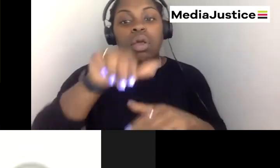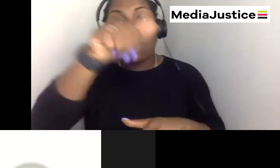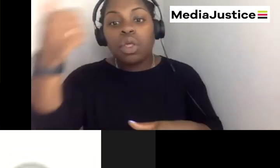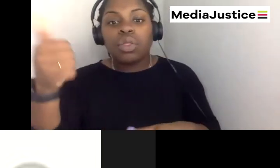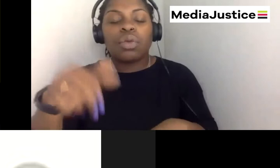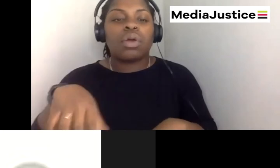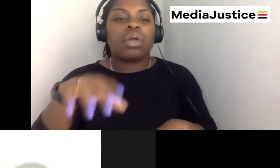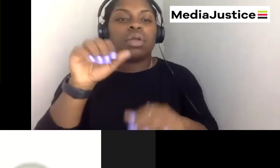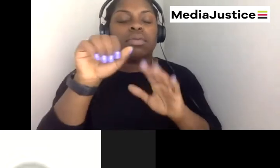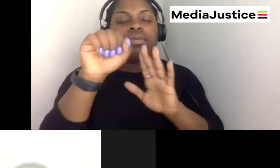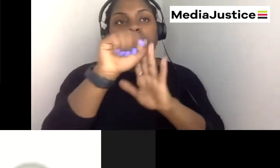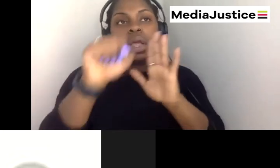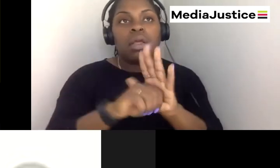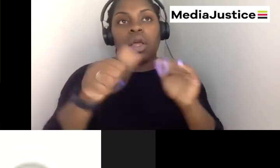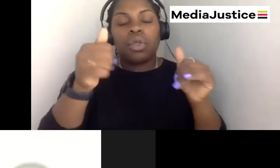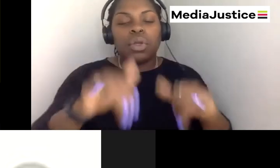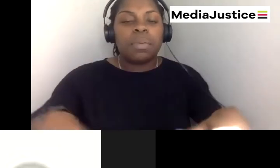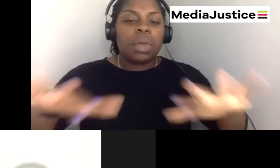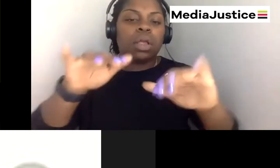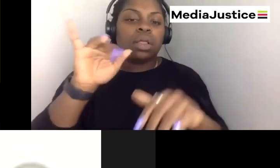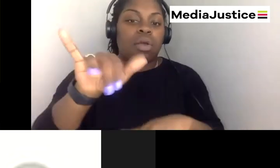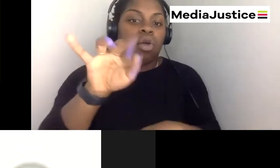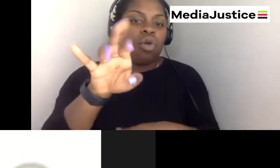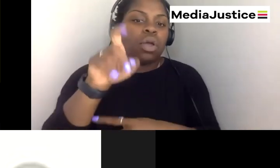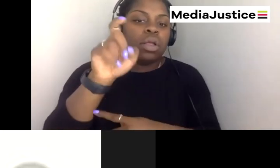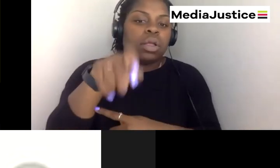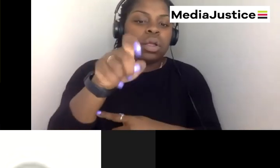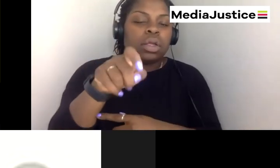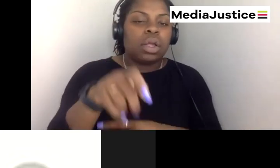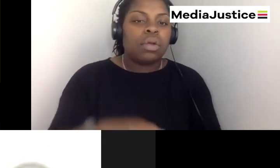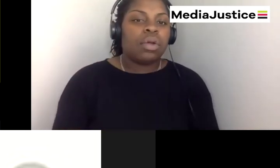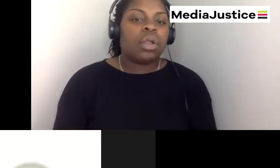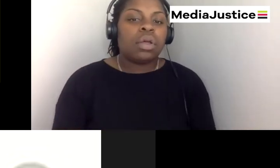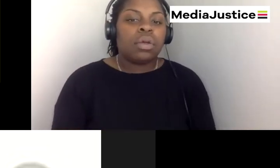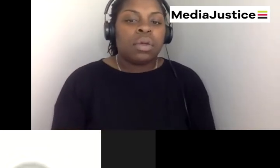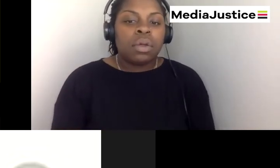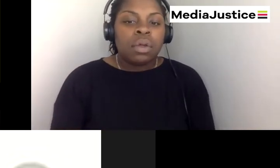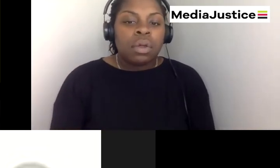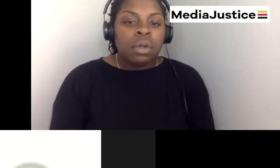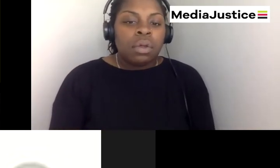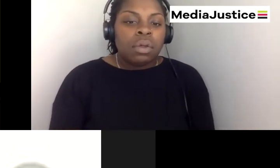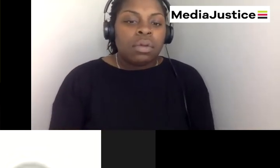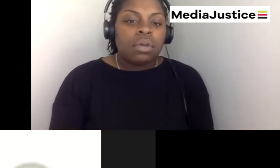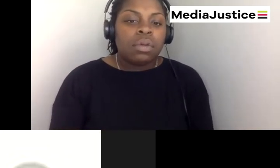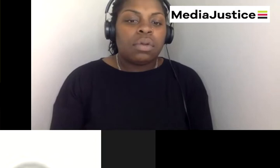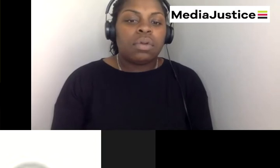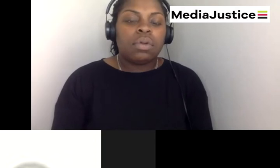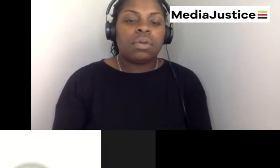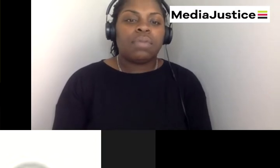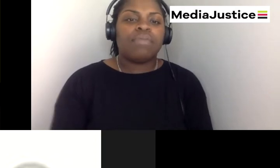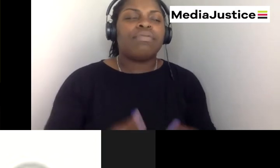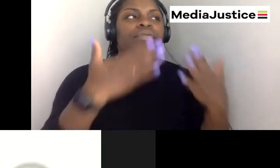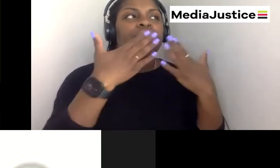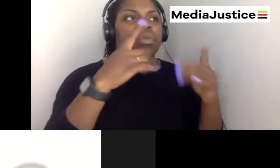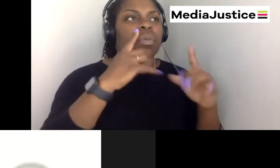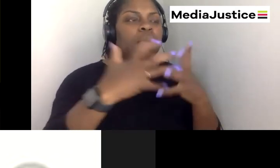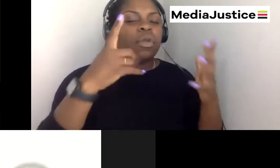super necessary. Well, thanks so much for that. So